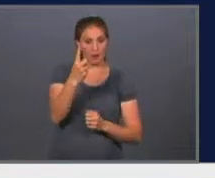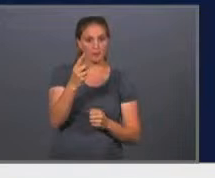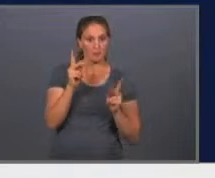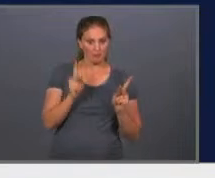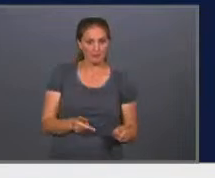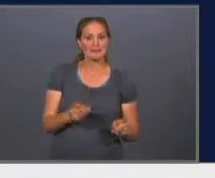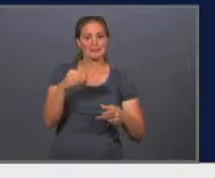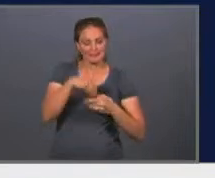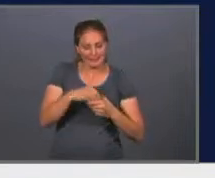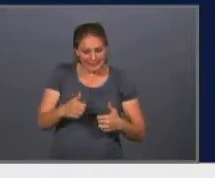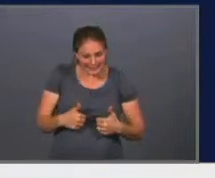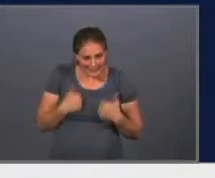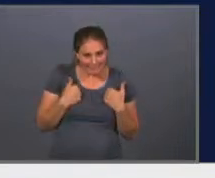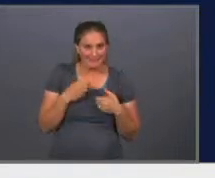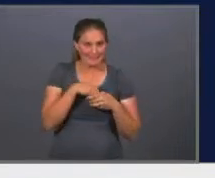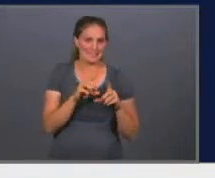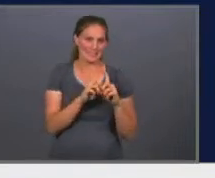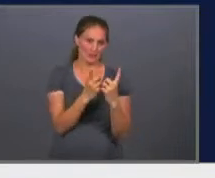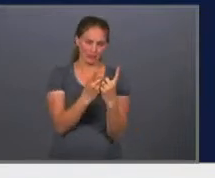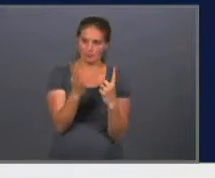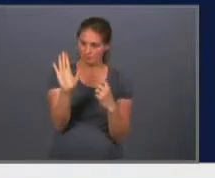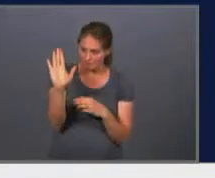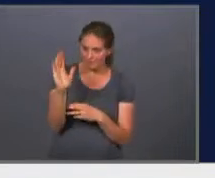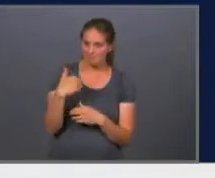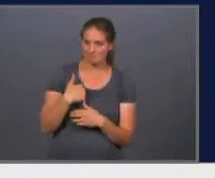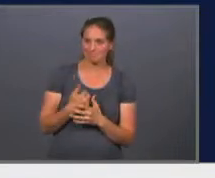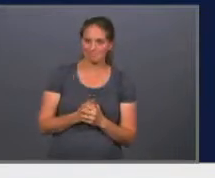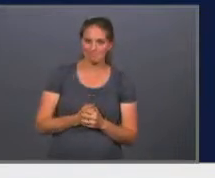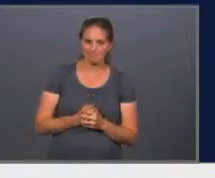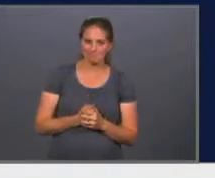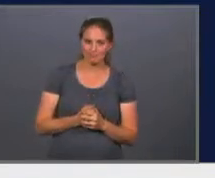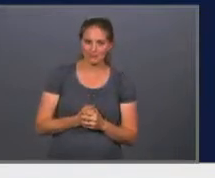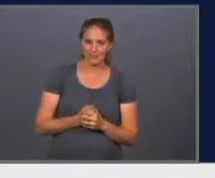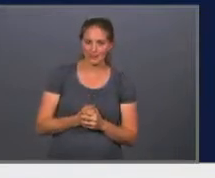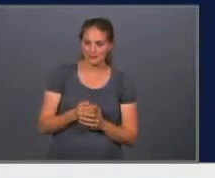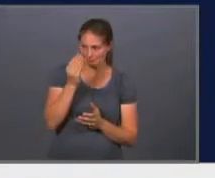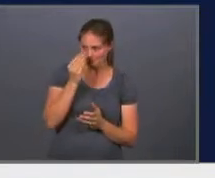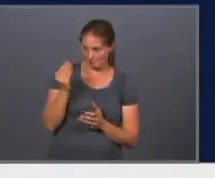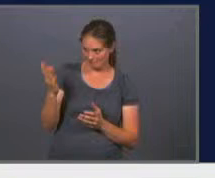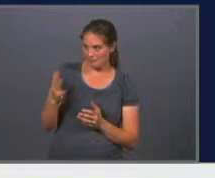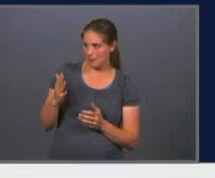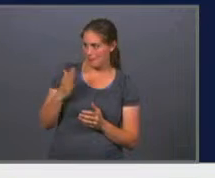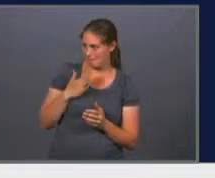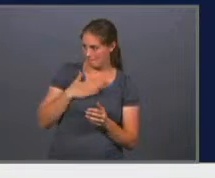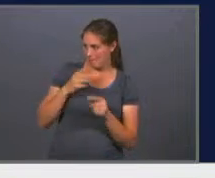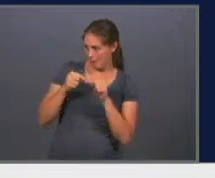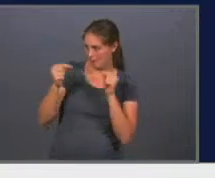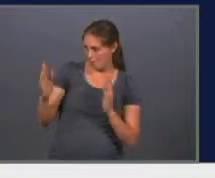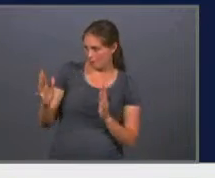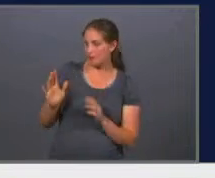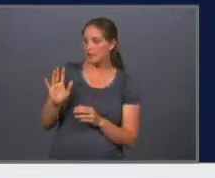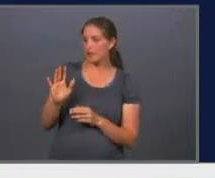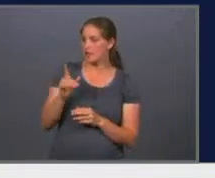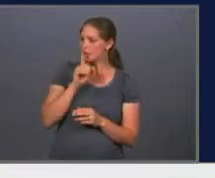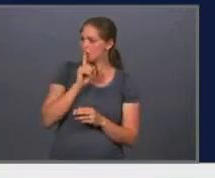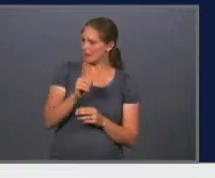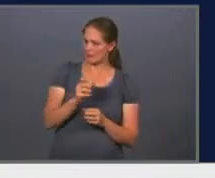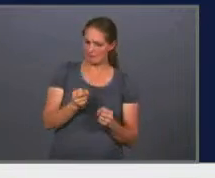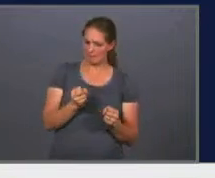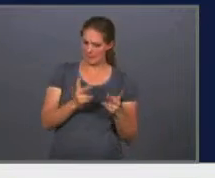and I wanted to just let my opponent know that it's quite distressing to a number